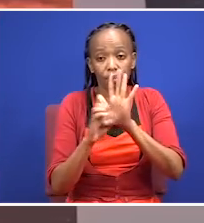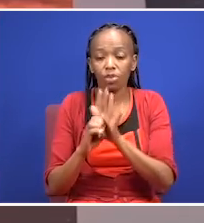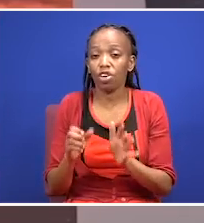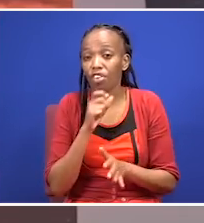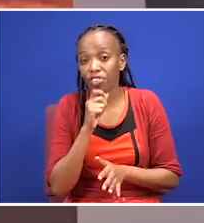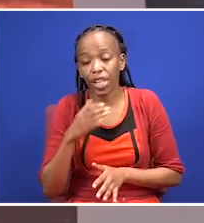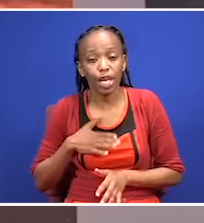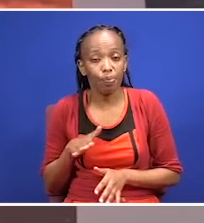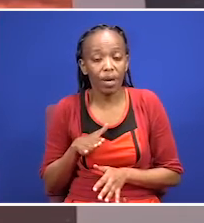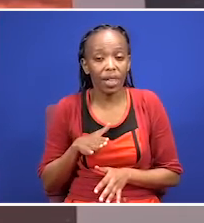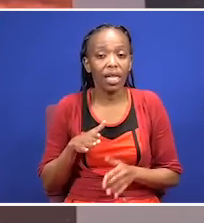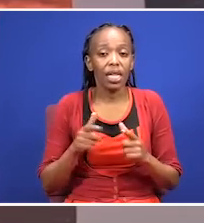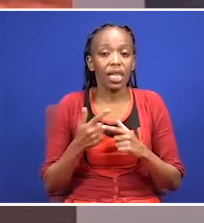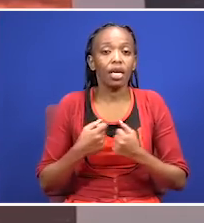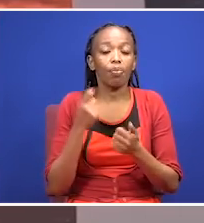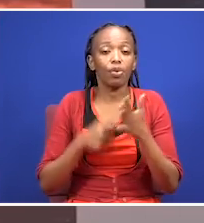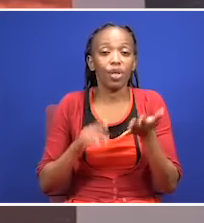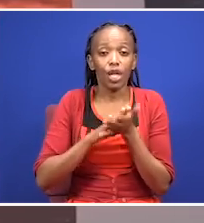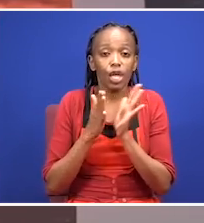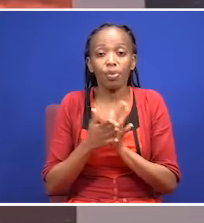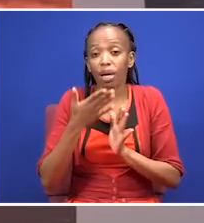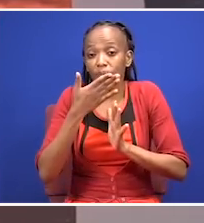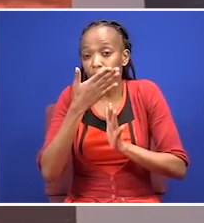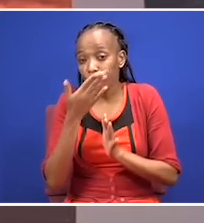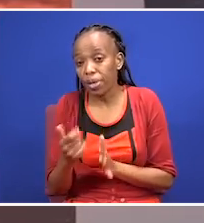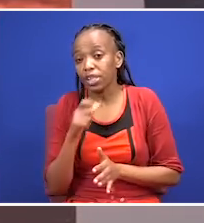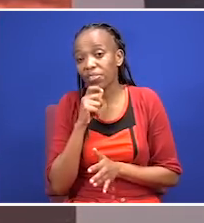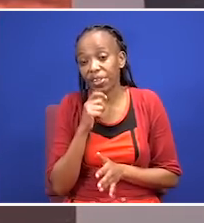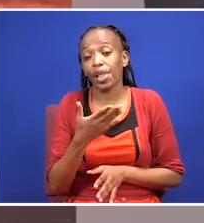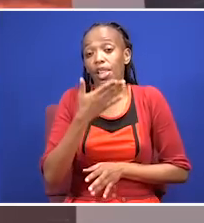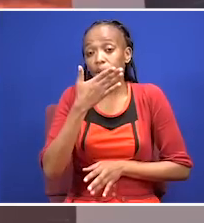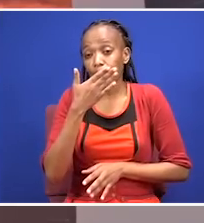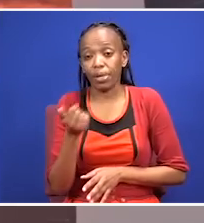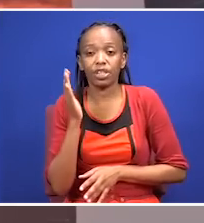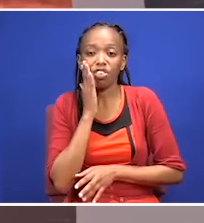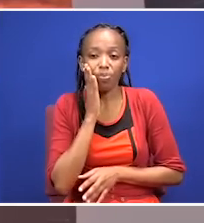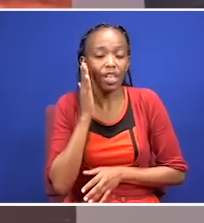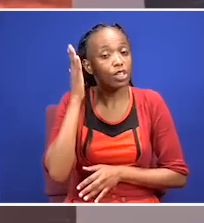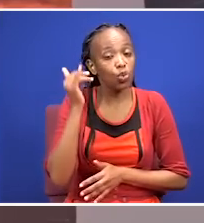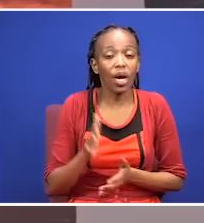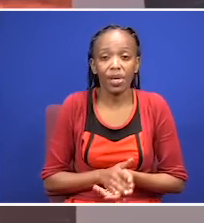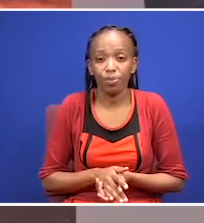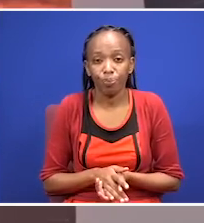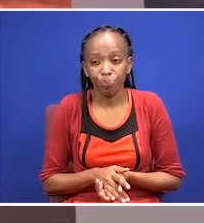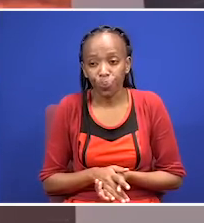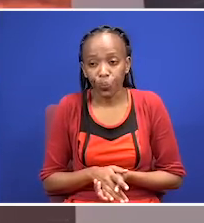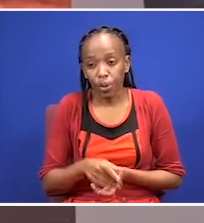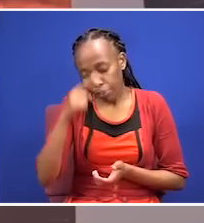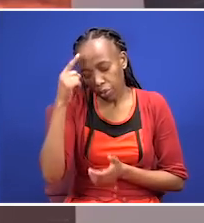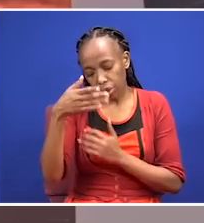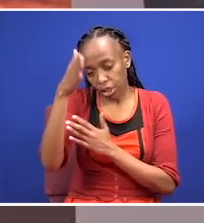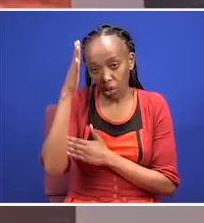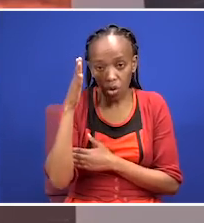a father and a mother they end up becoming the very best of fathers the very best of mothers why because